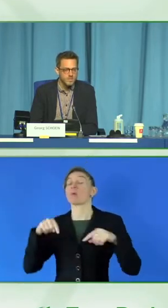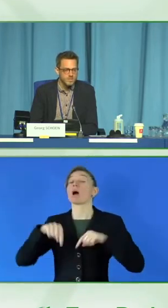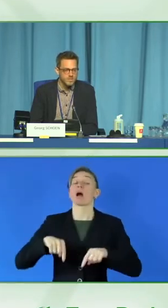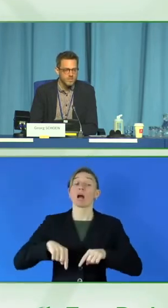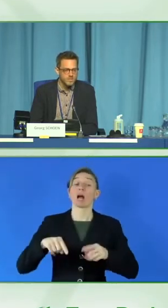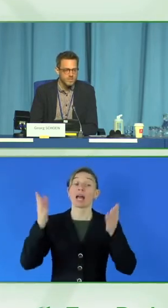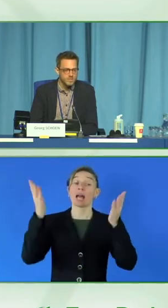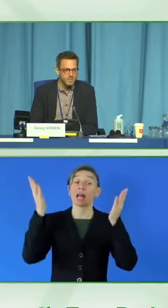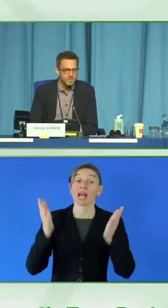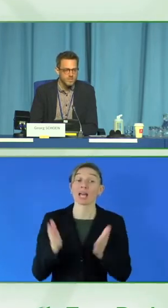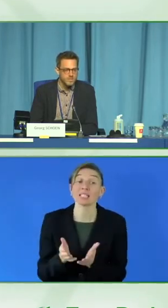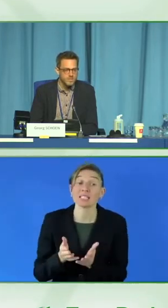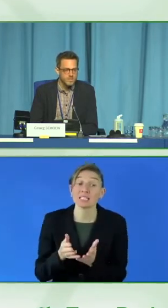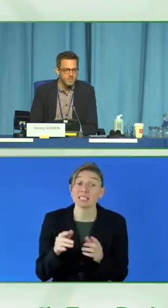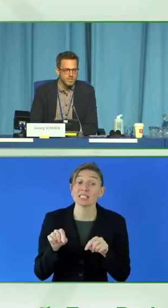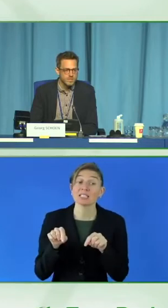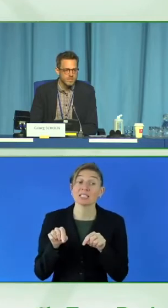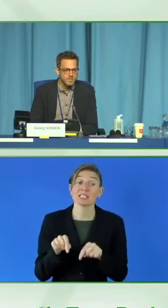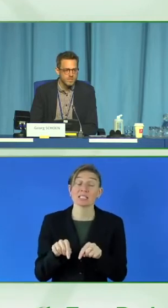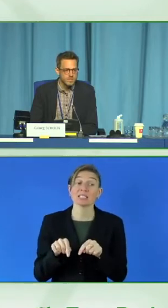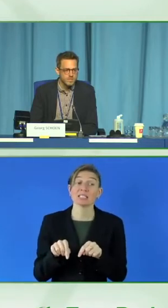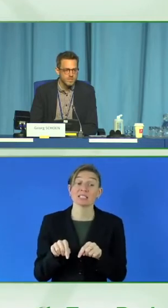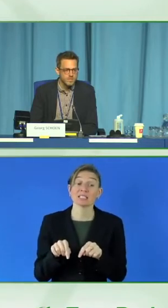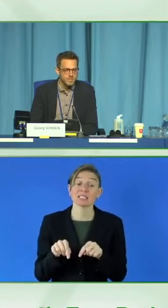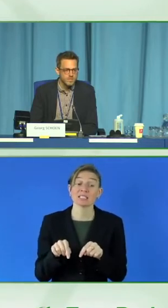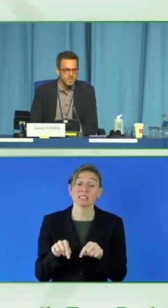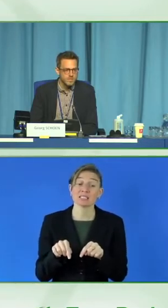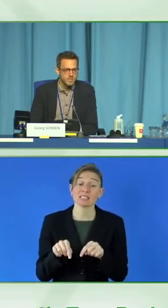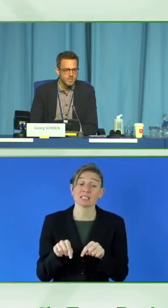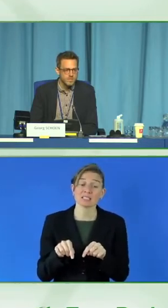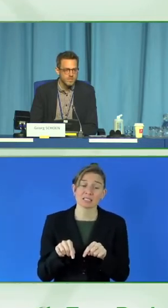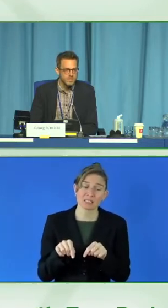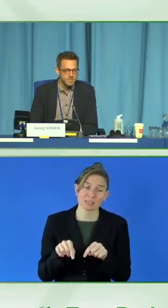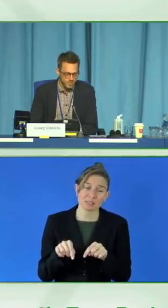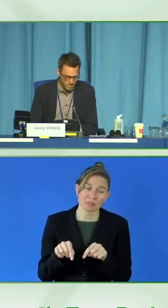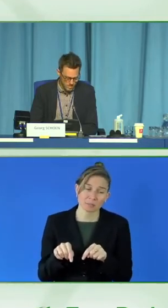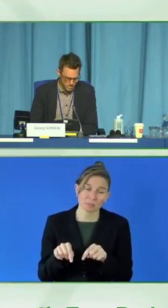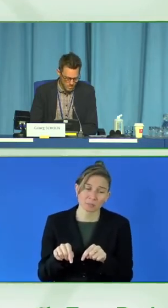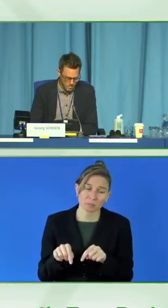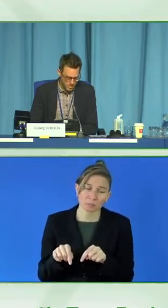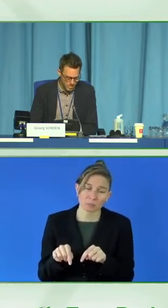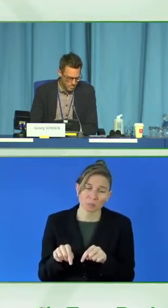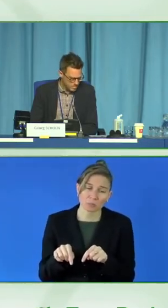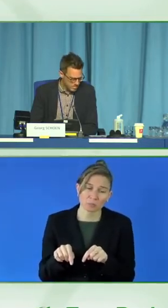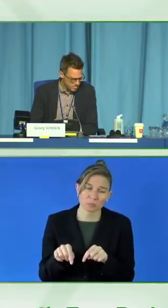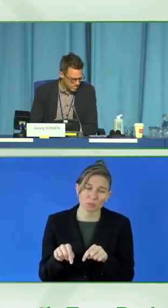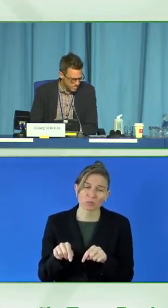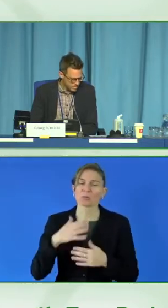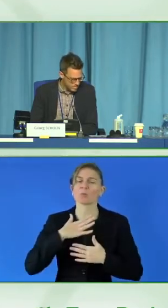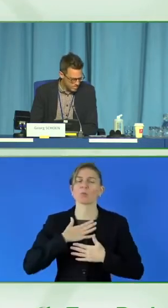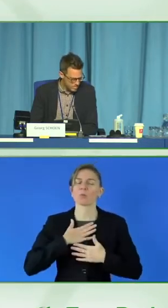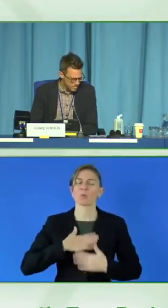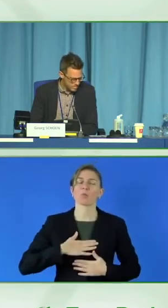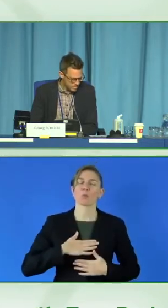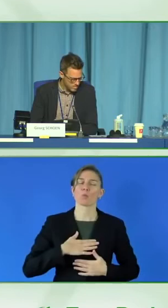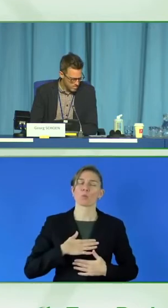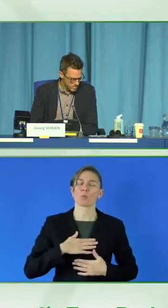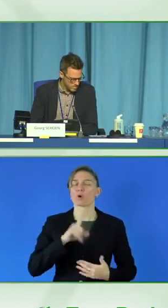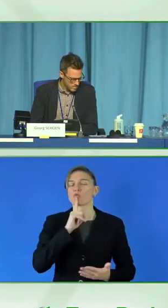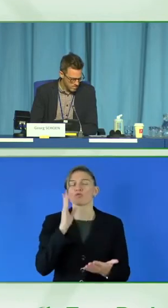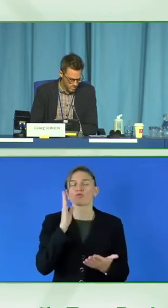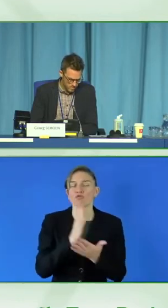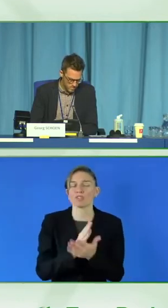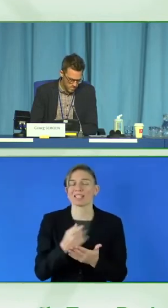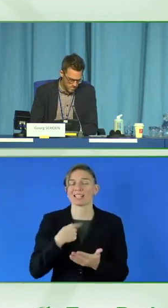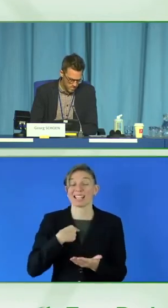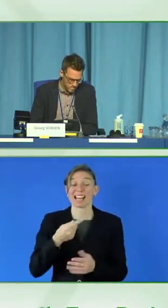Omidyar, we'd like to say we are a dual checkbook investor, which essentially means that we invest across a continuum